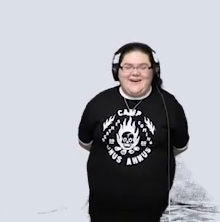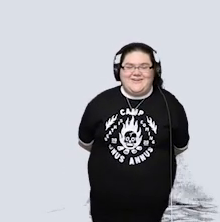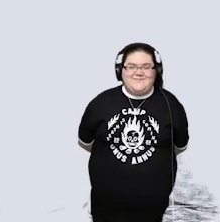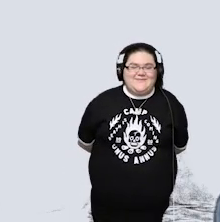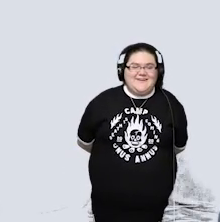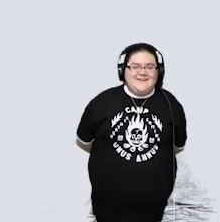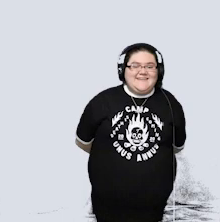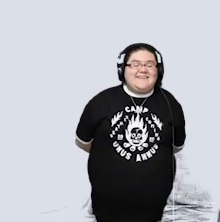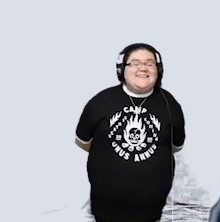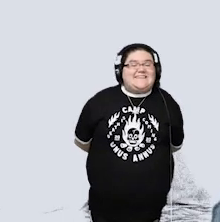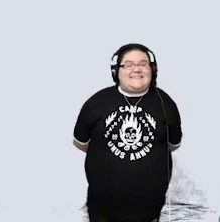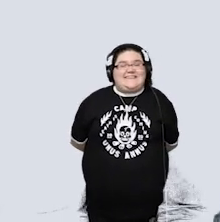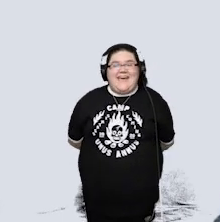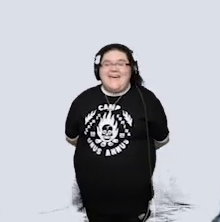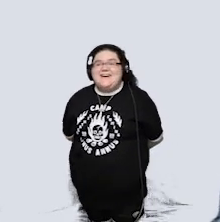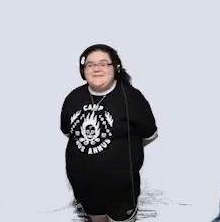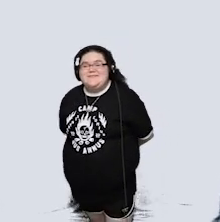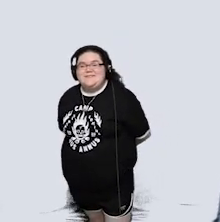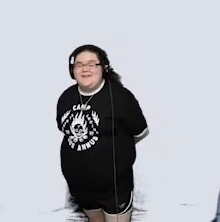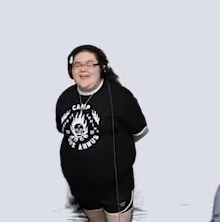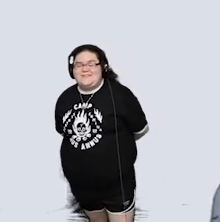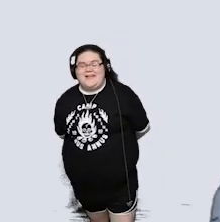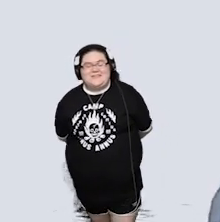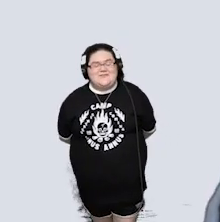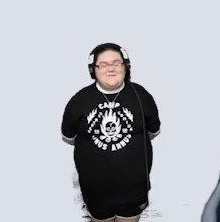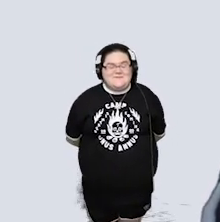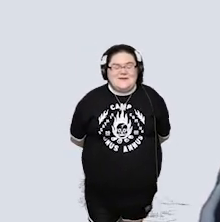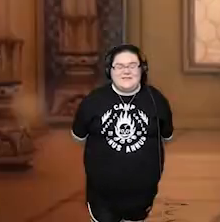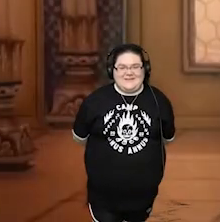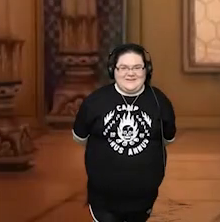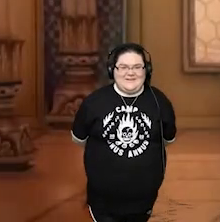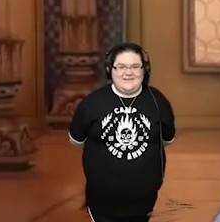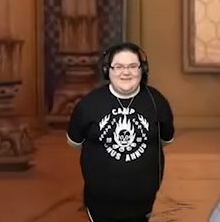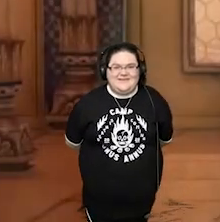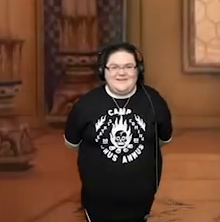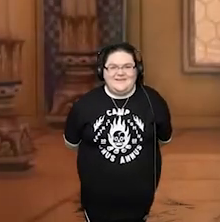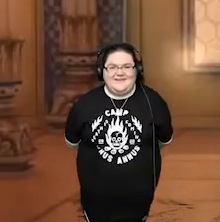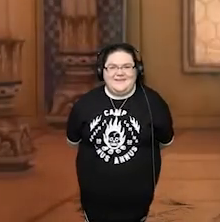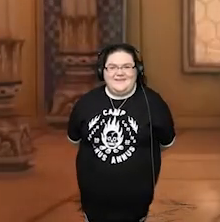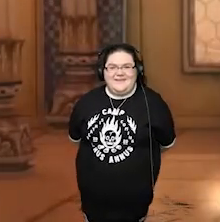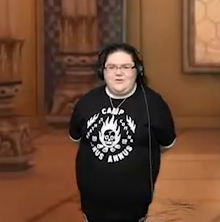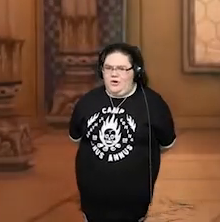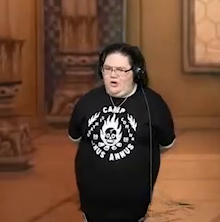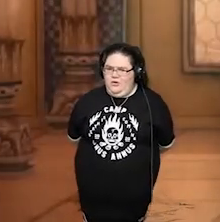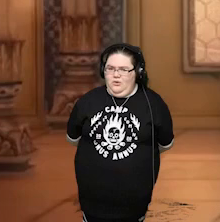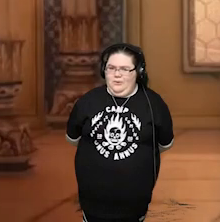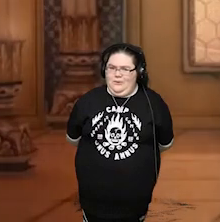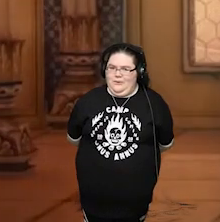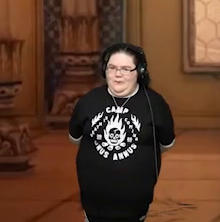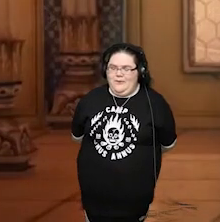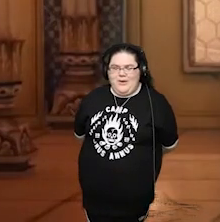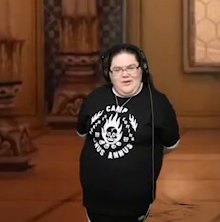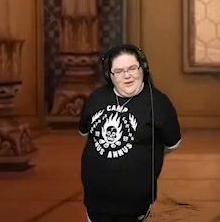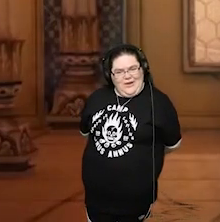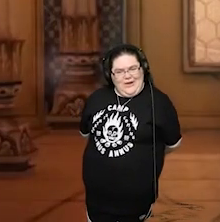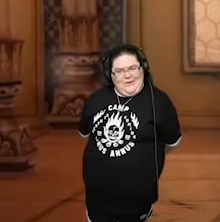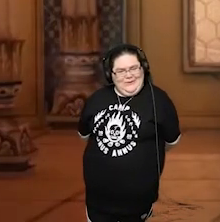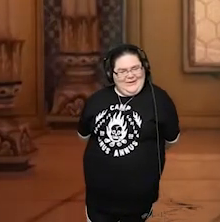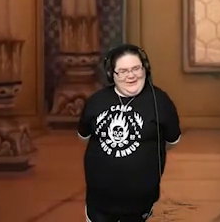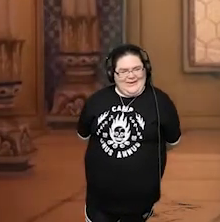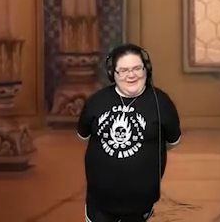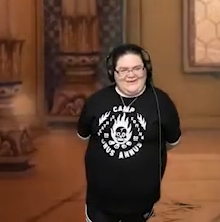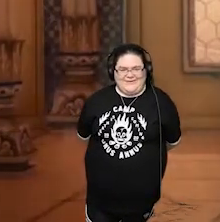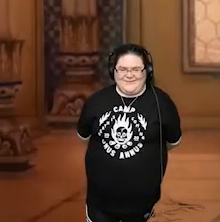150,000 subscribers. So if you're new around here, you're enjoying the video. Damn, son, that's actually really good. Today's video is sponsored by super.com. Oh. We'll get onto more of that a little